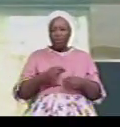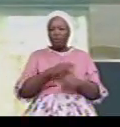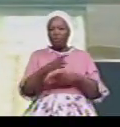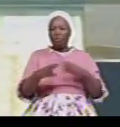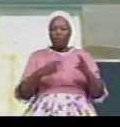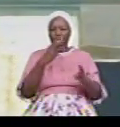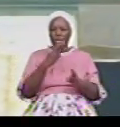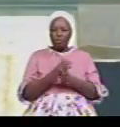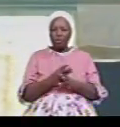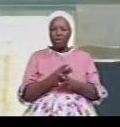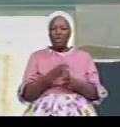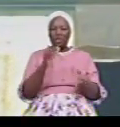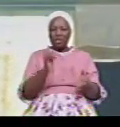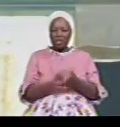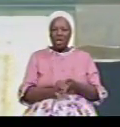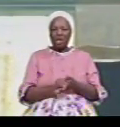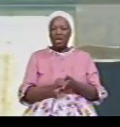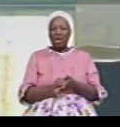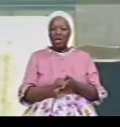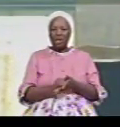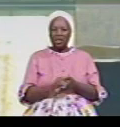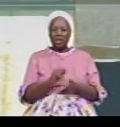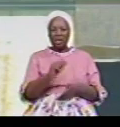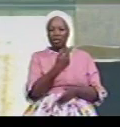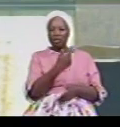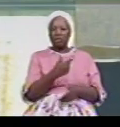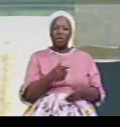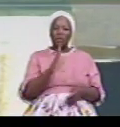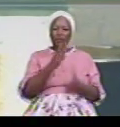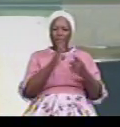that assault may be coming from,